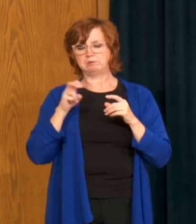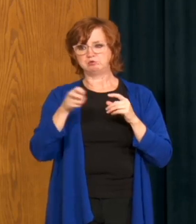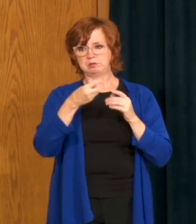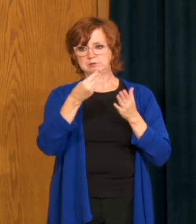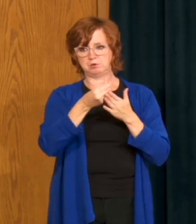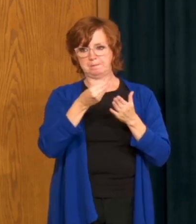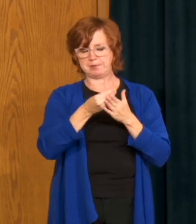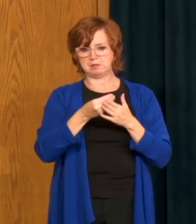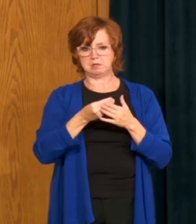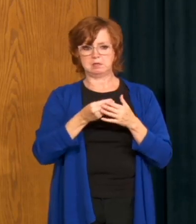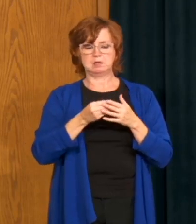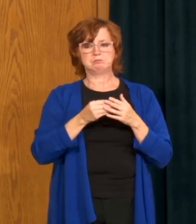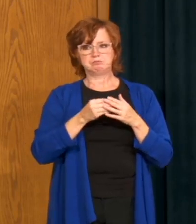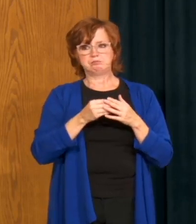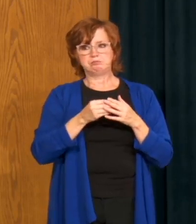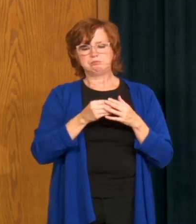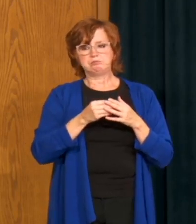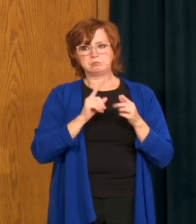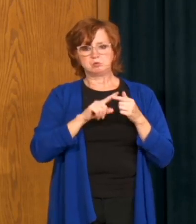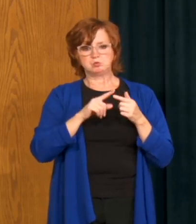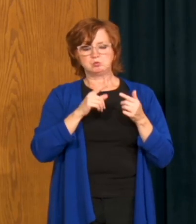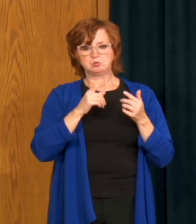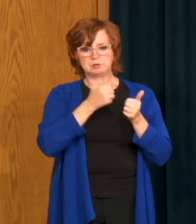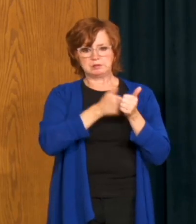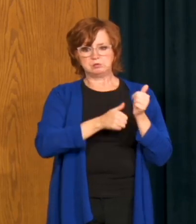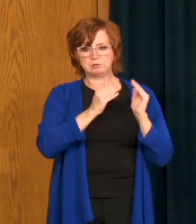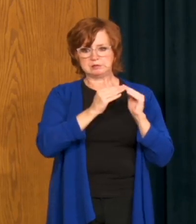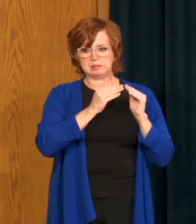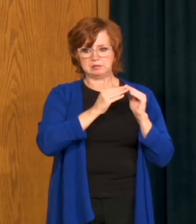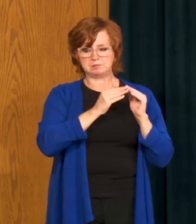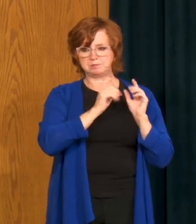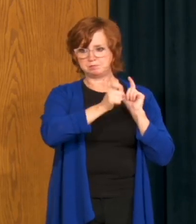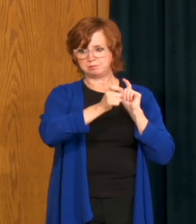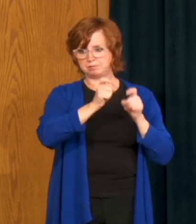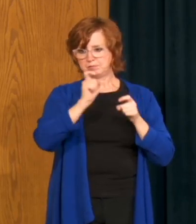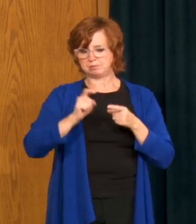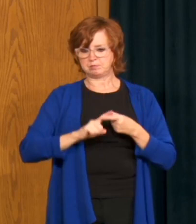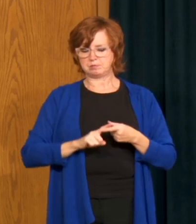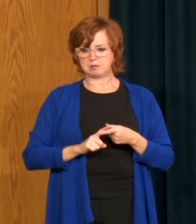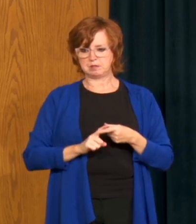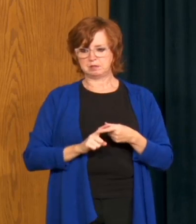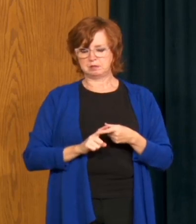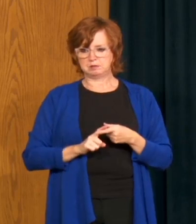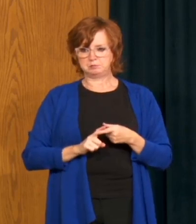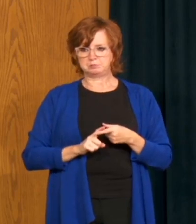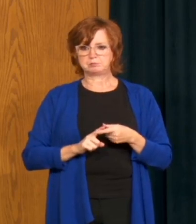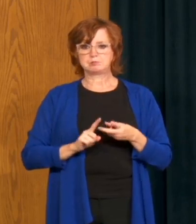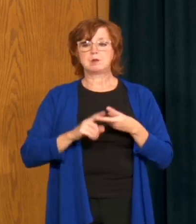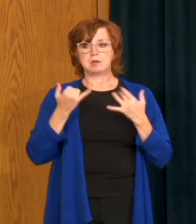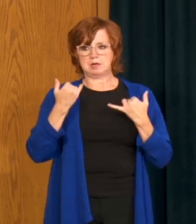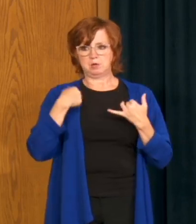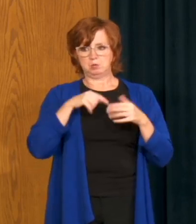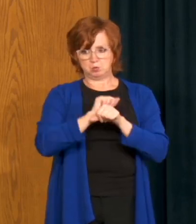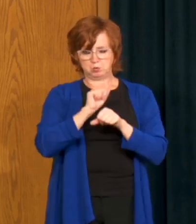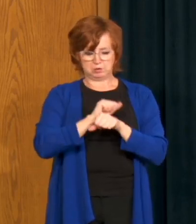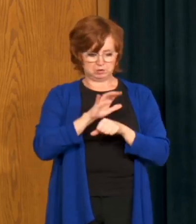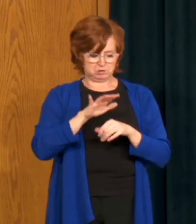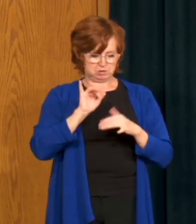safe restart in the municipal portion of that plan, of which we're working through the details of how those dollars